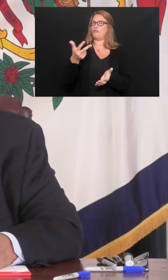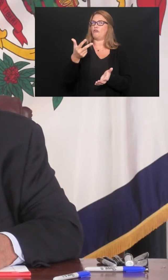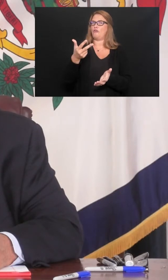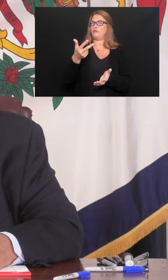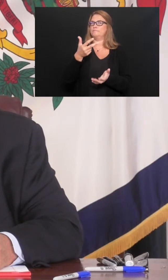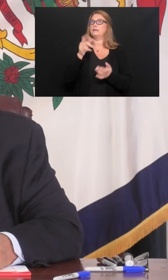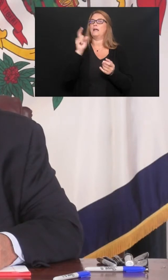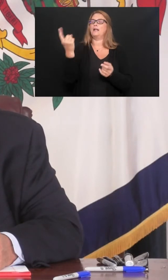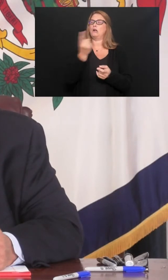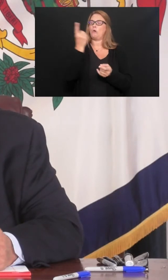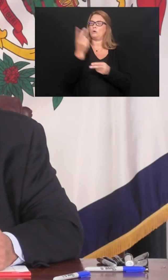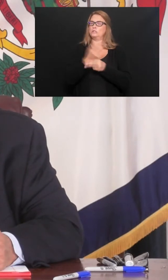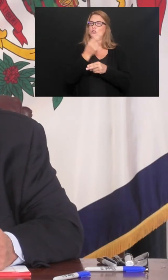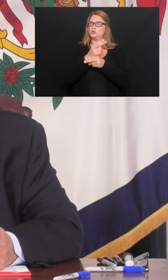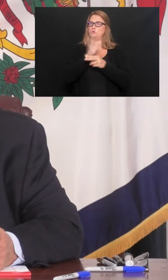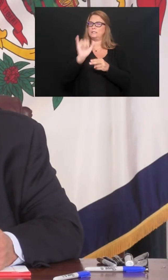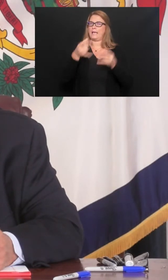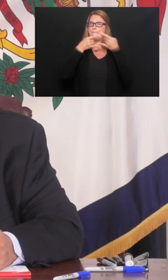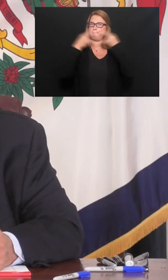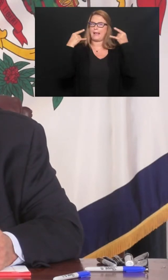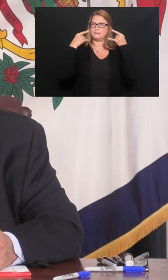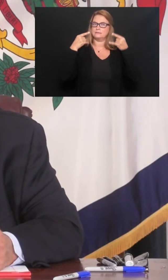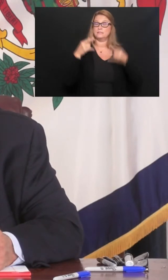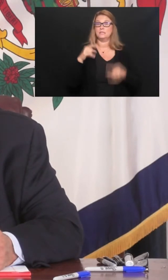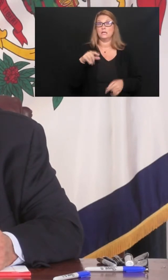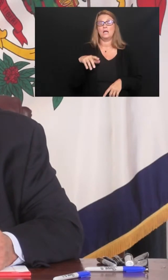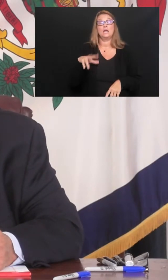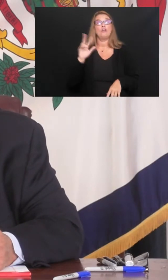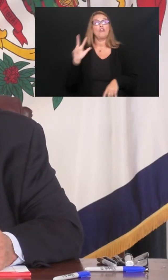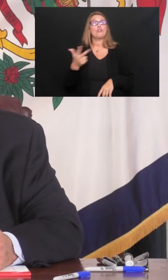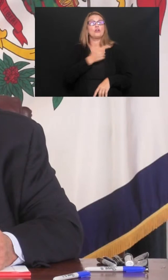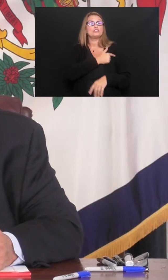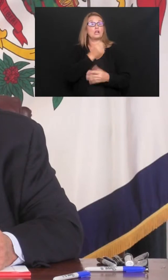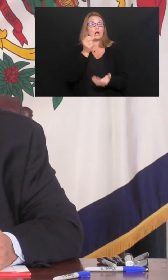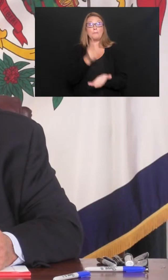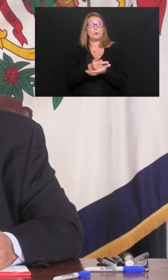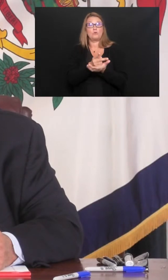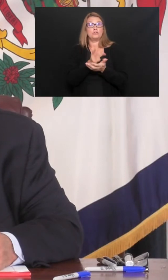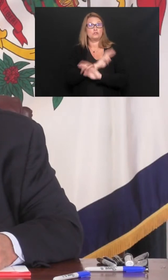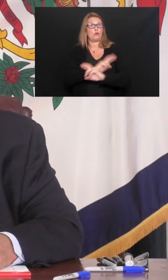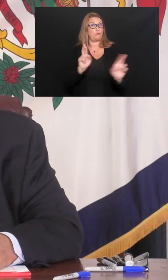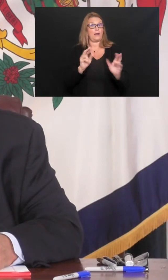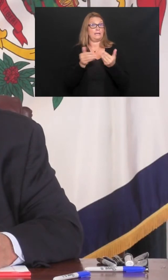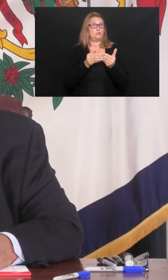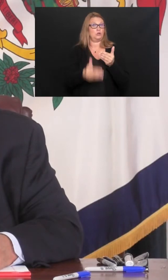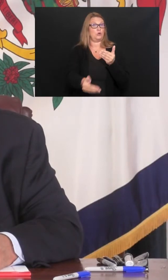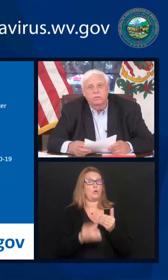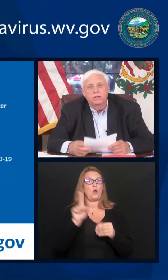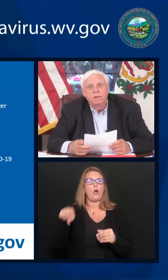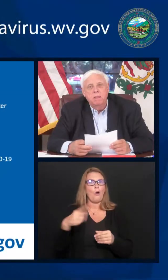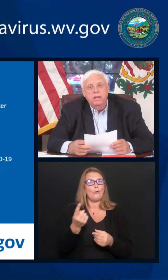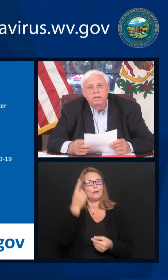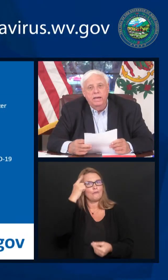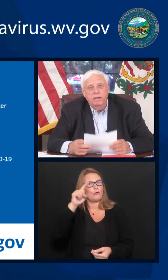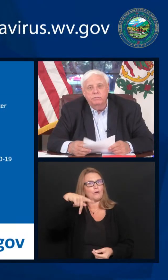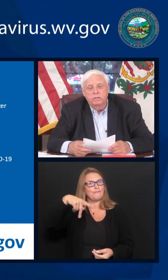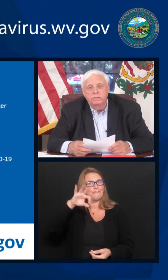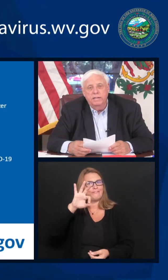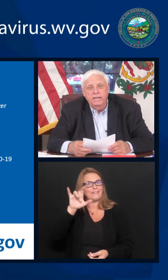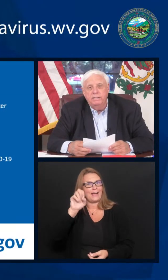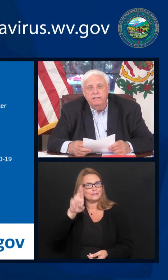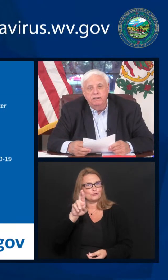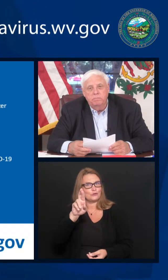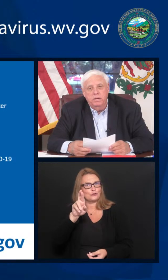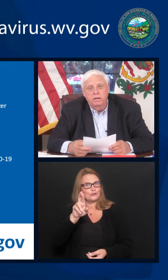a mask. All the booster approvals are out. We've told you this and everything. It's for Pfizer. It absolutely